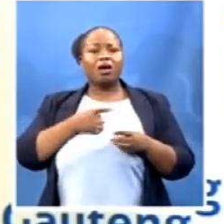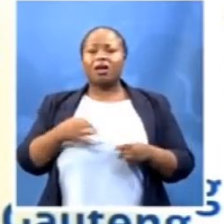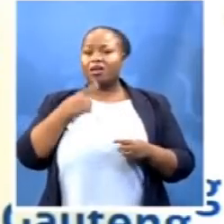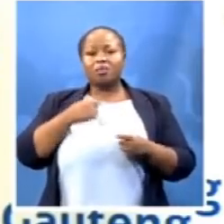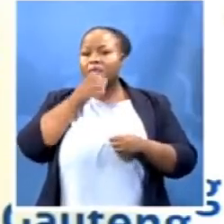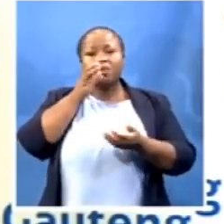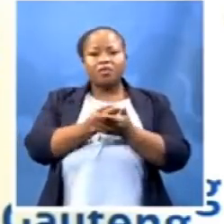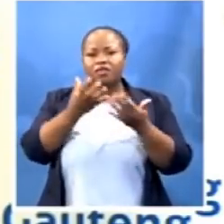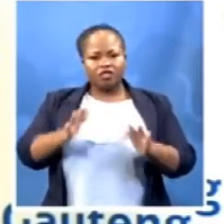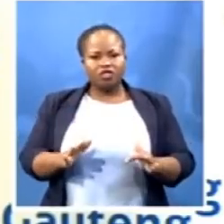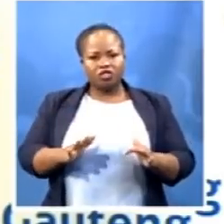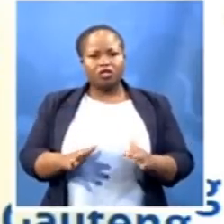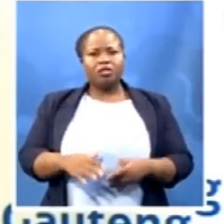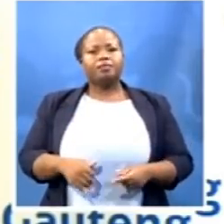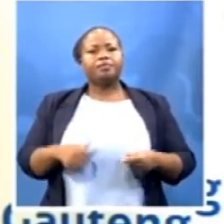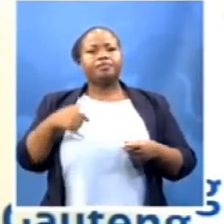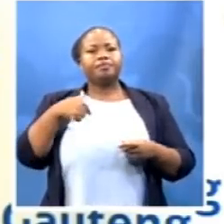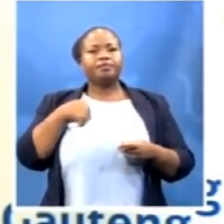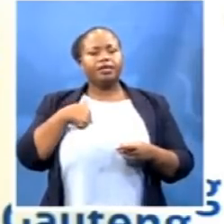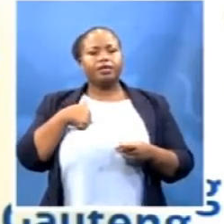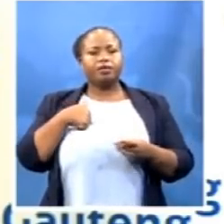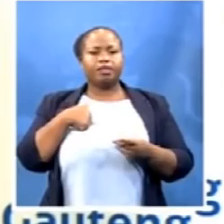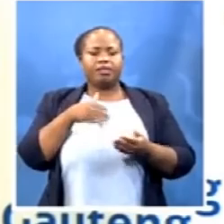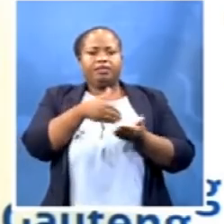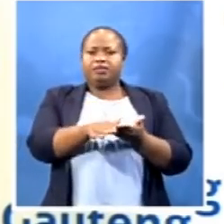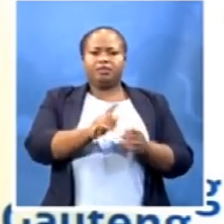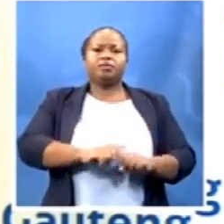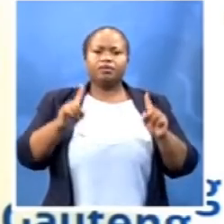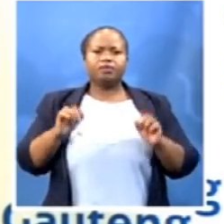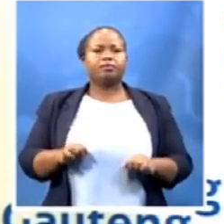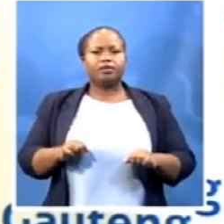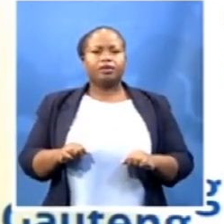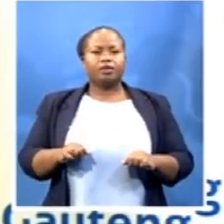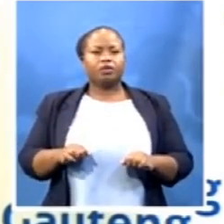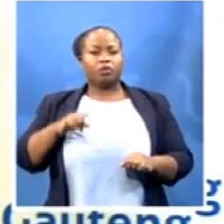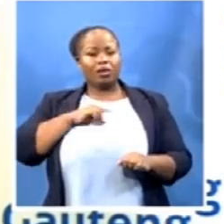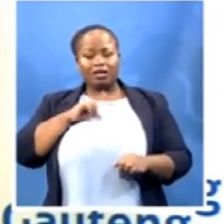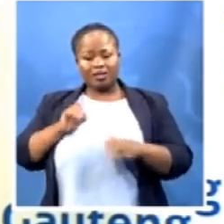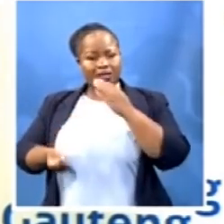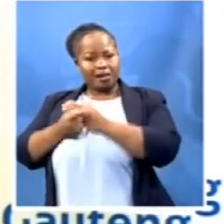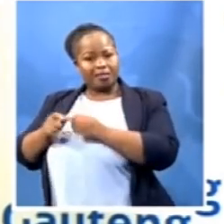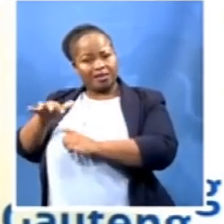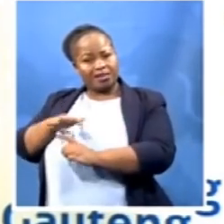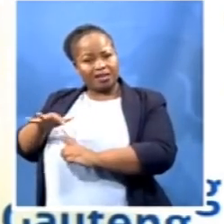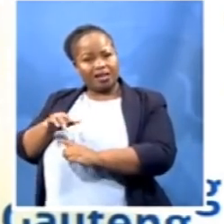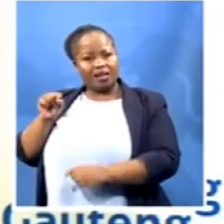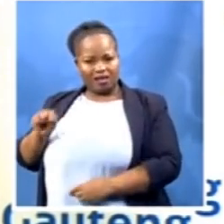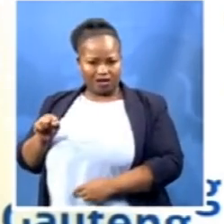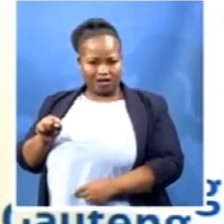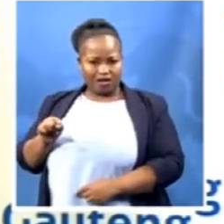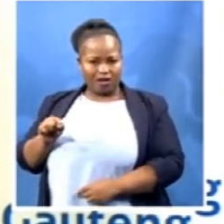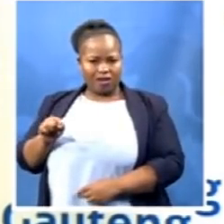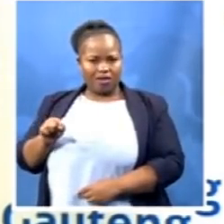illegal activities taking place in that area because there's people who are already